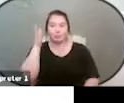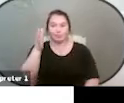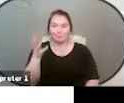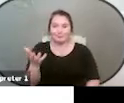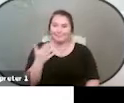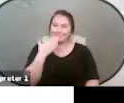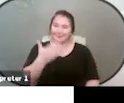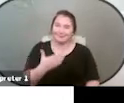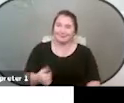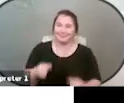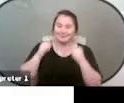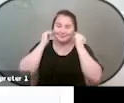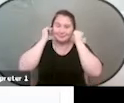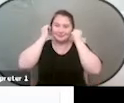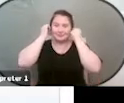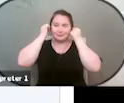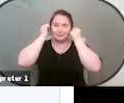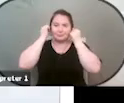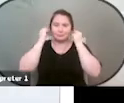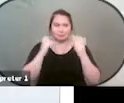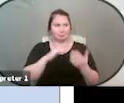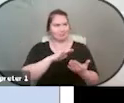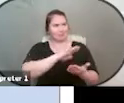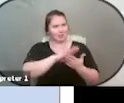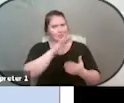you. Nice work.